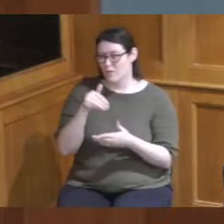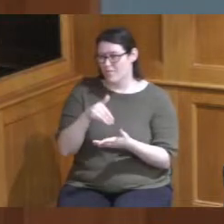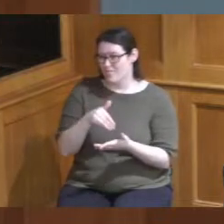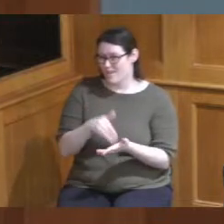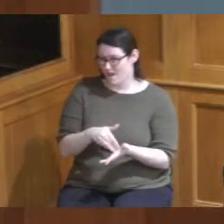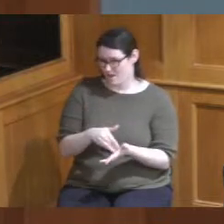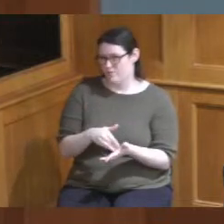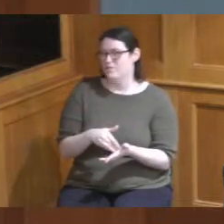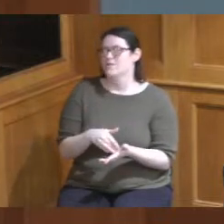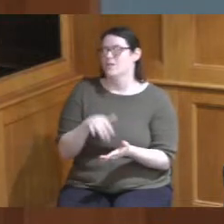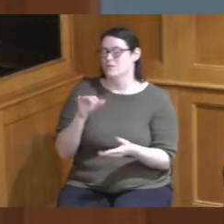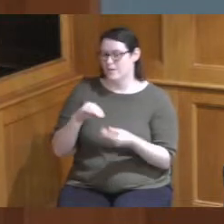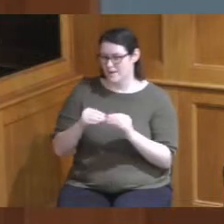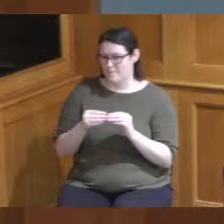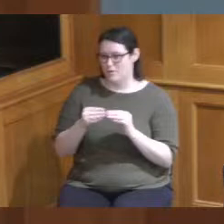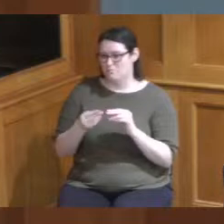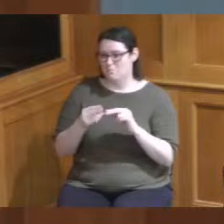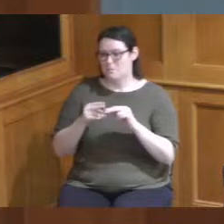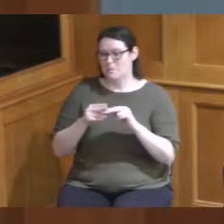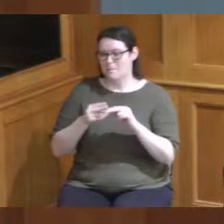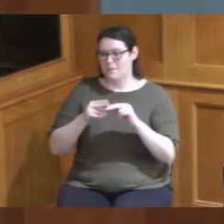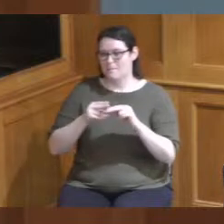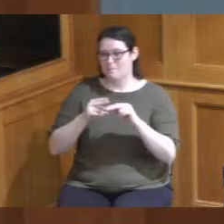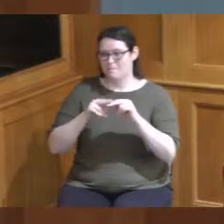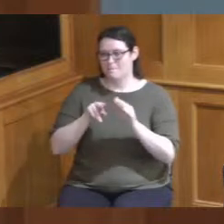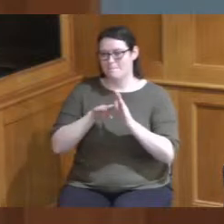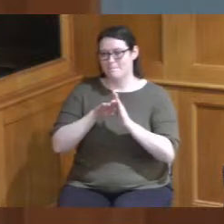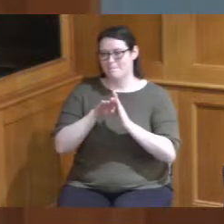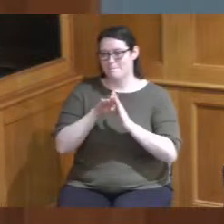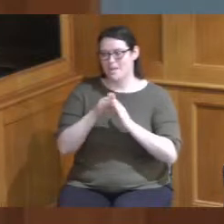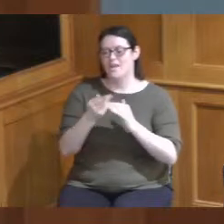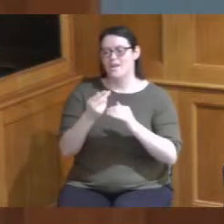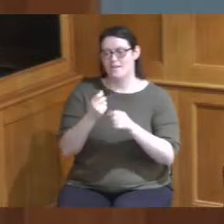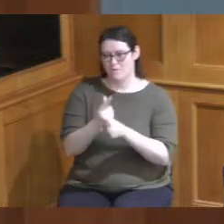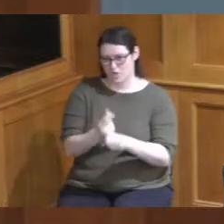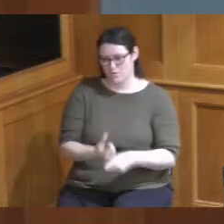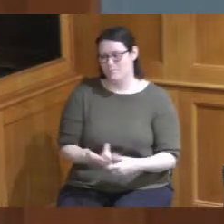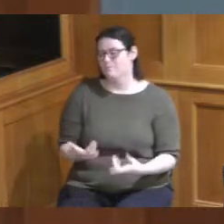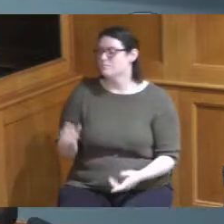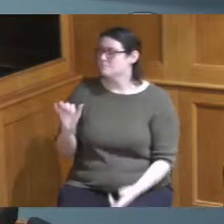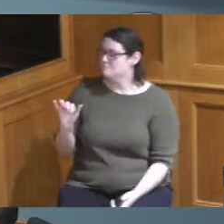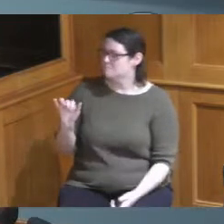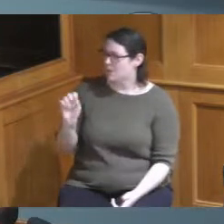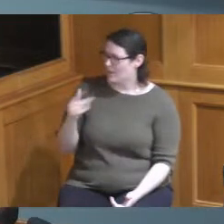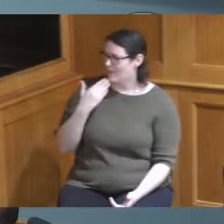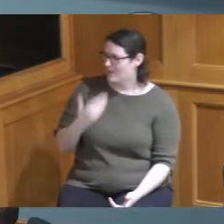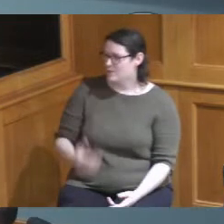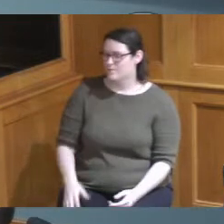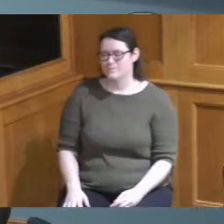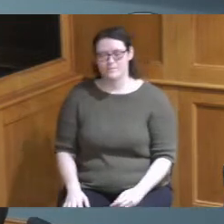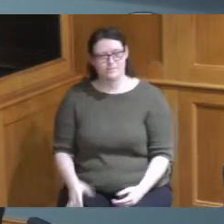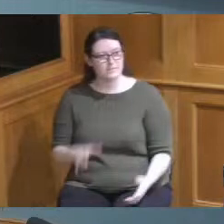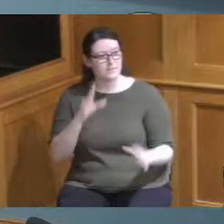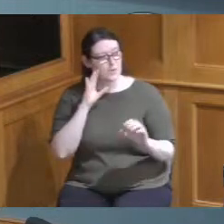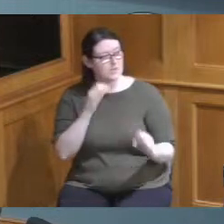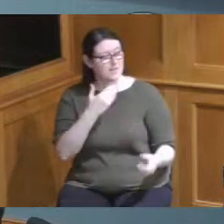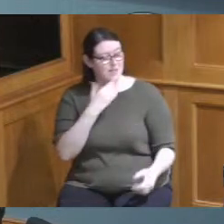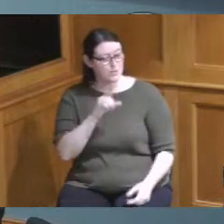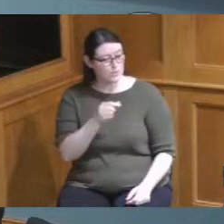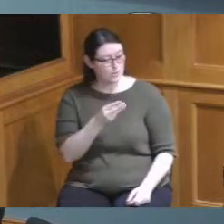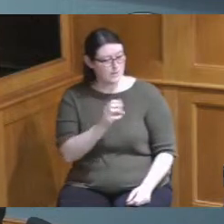So that number's going up slightly year to year. Okay. Yeah. All right. Thank you. Yes, you're welcome. Thank you, Commissioner